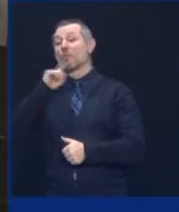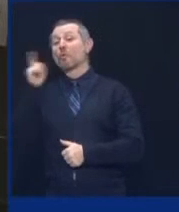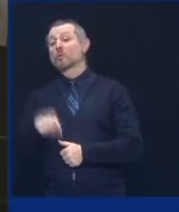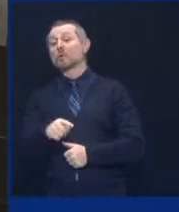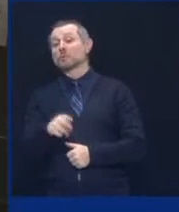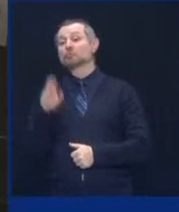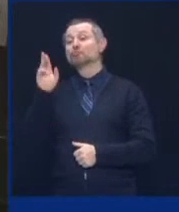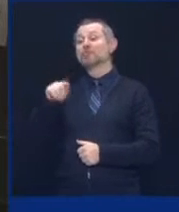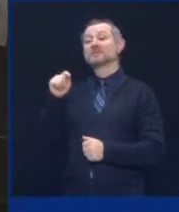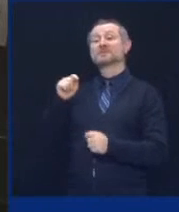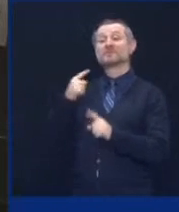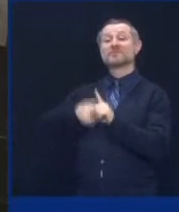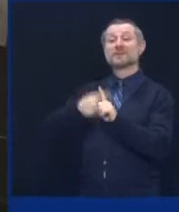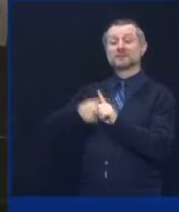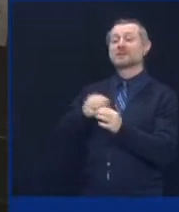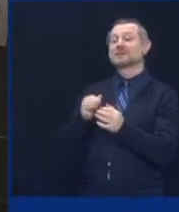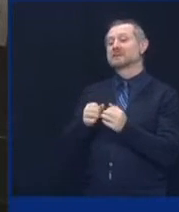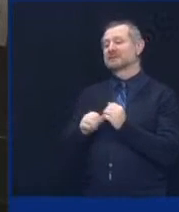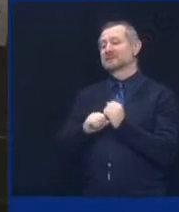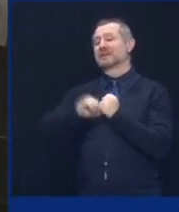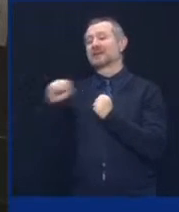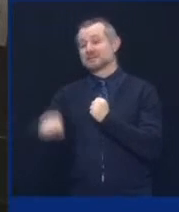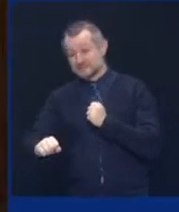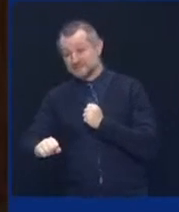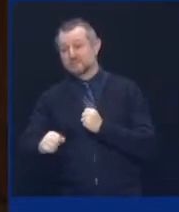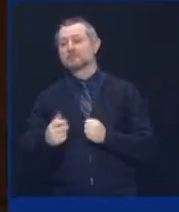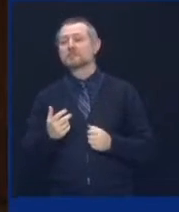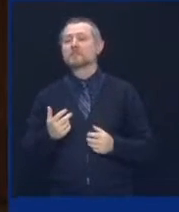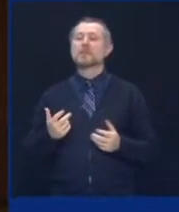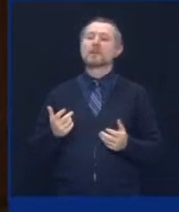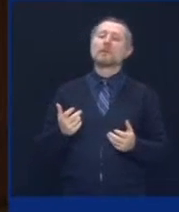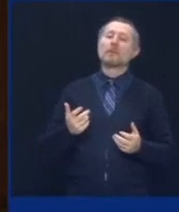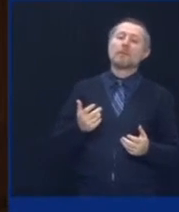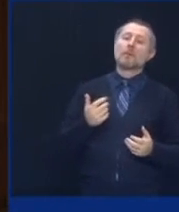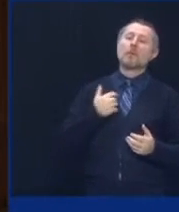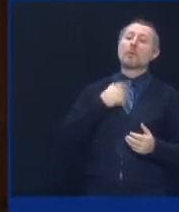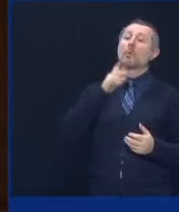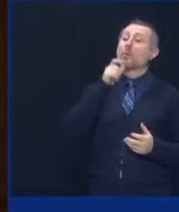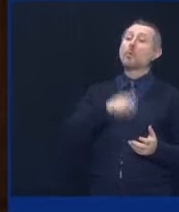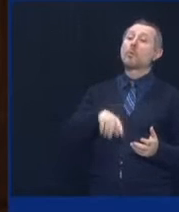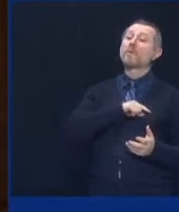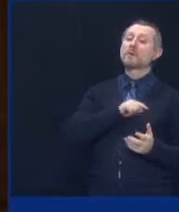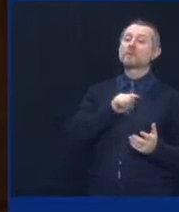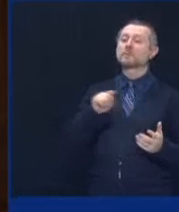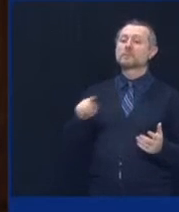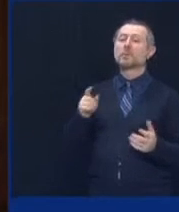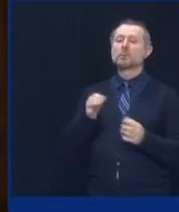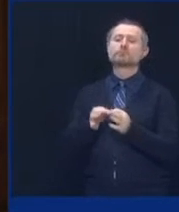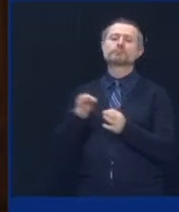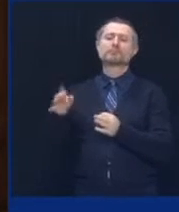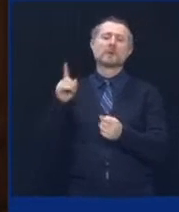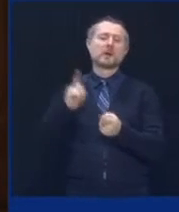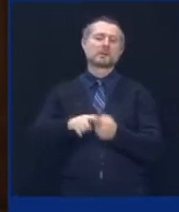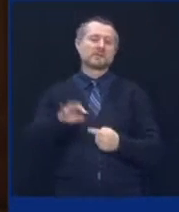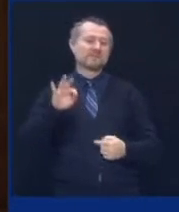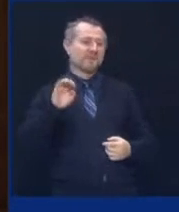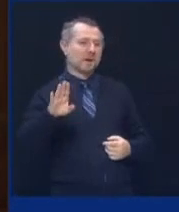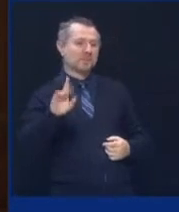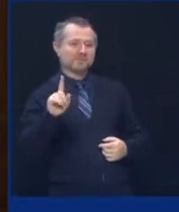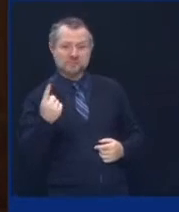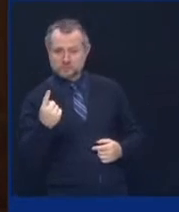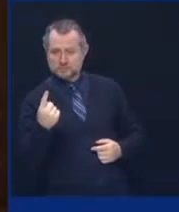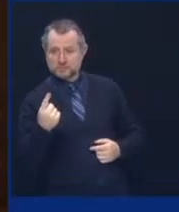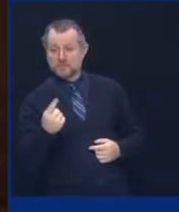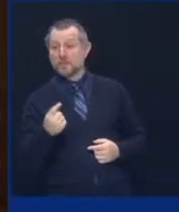to extend the eligibility for the program through February 1. We're also going to go backwards and look at all